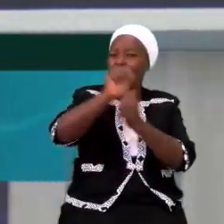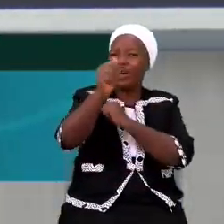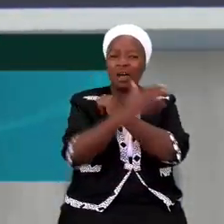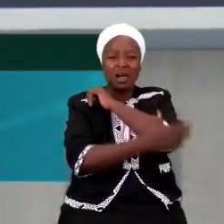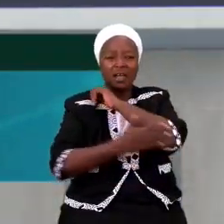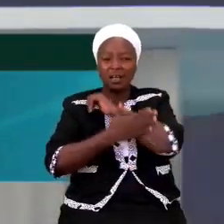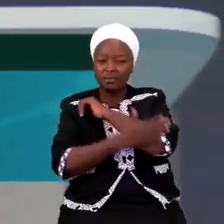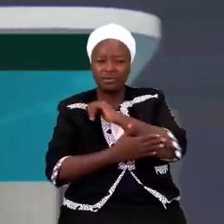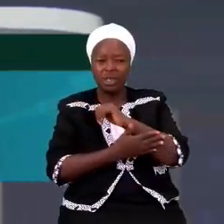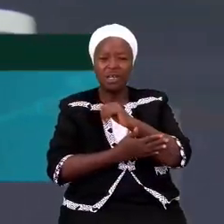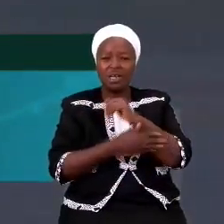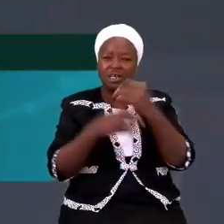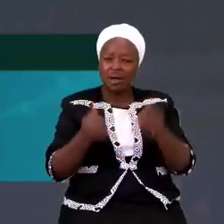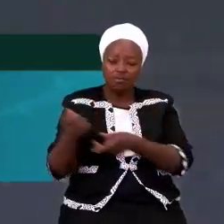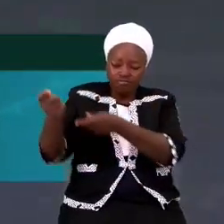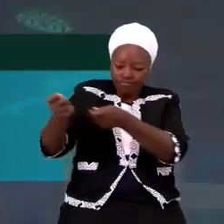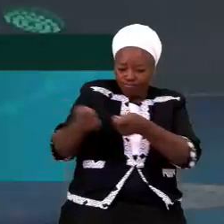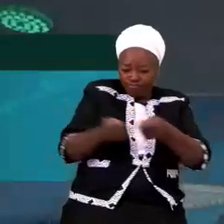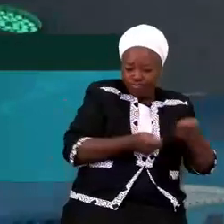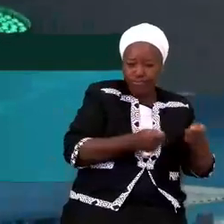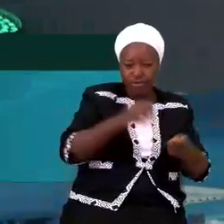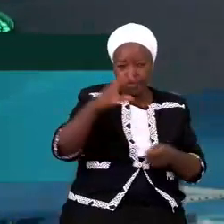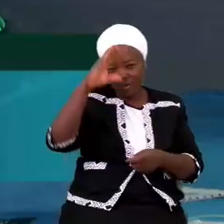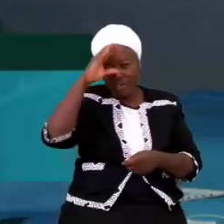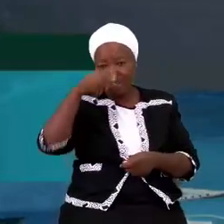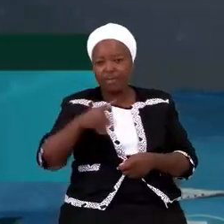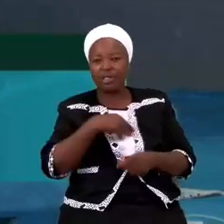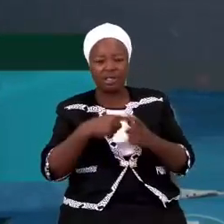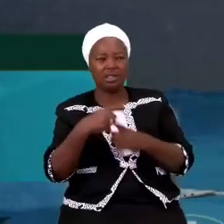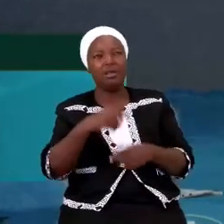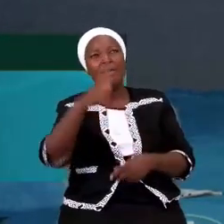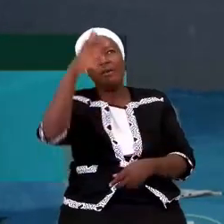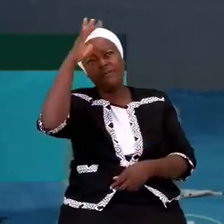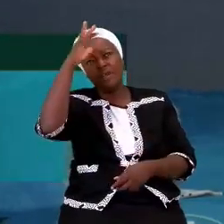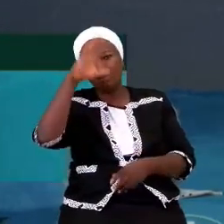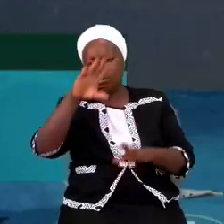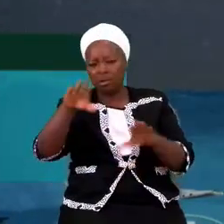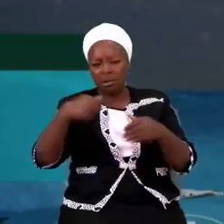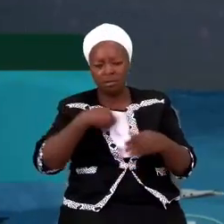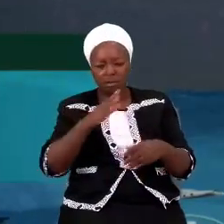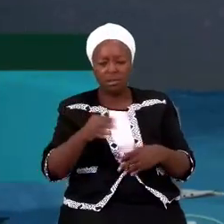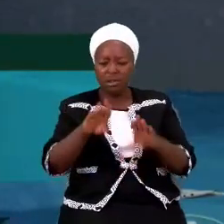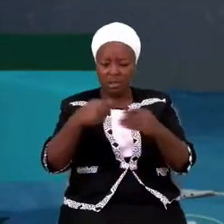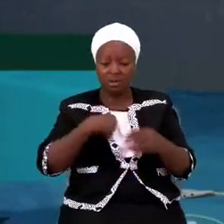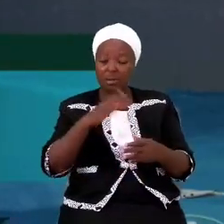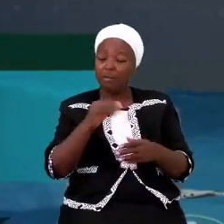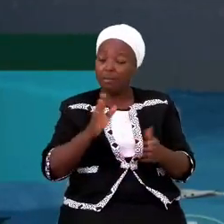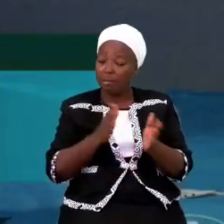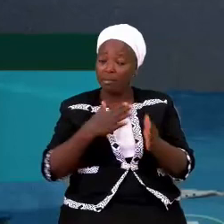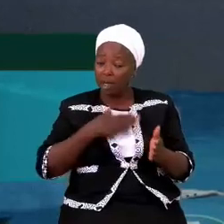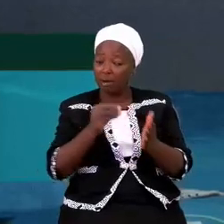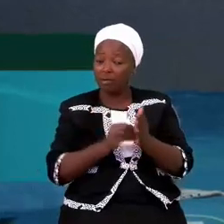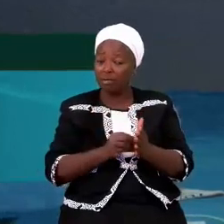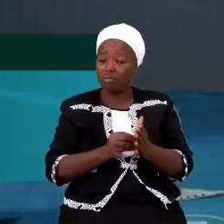portion. I don't want to stay here anymore. What's the problem with you, young man? You seen the greener